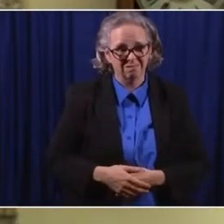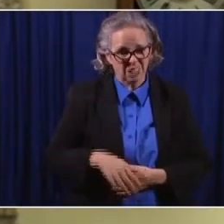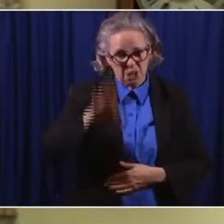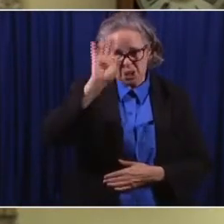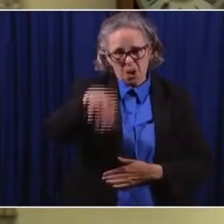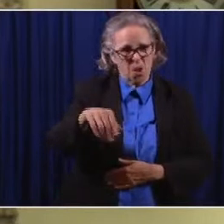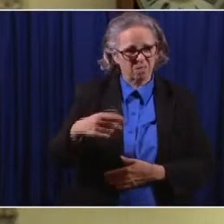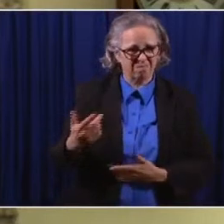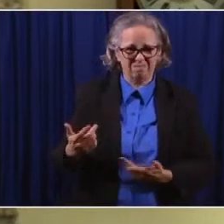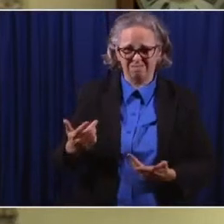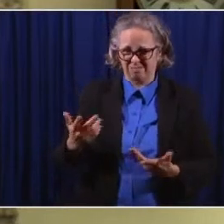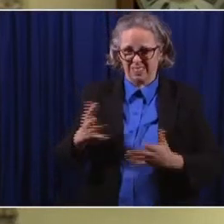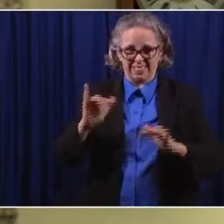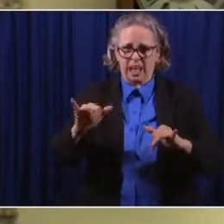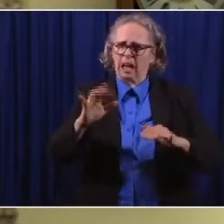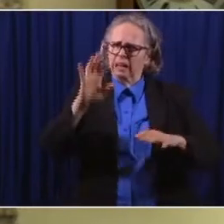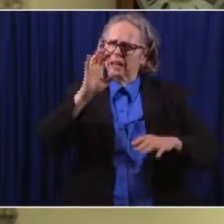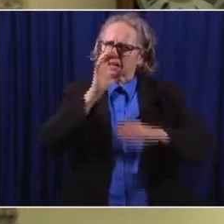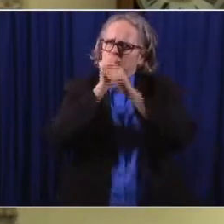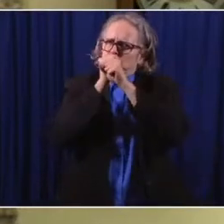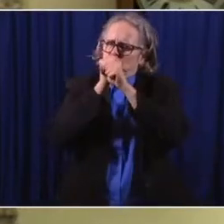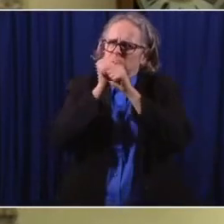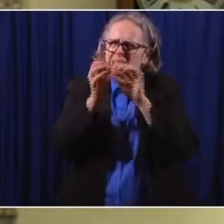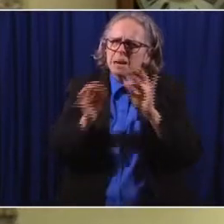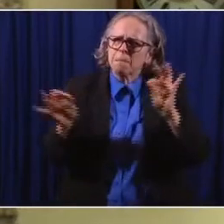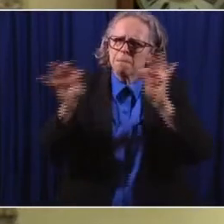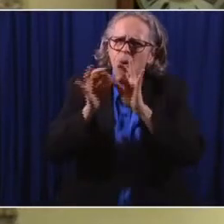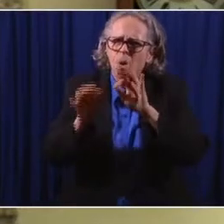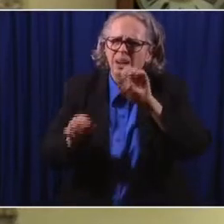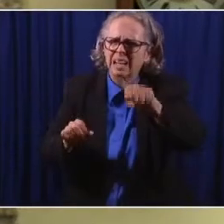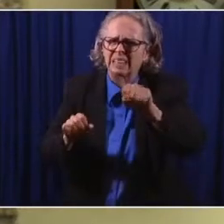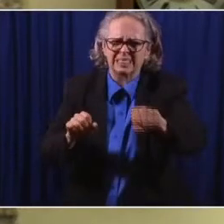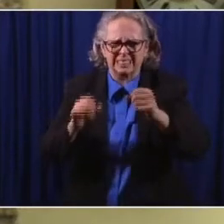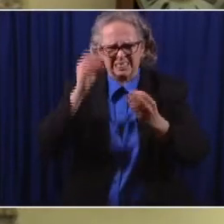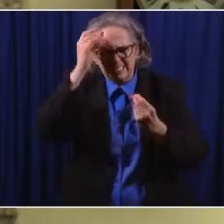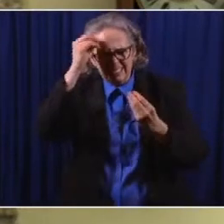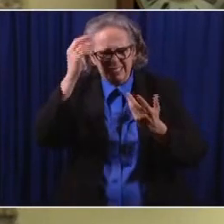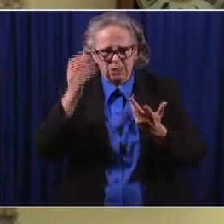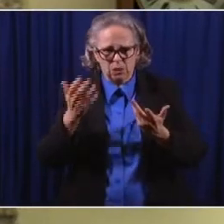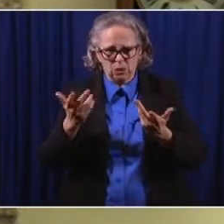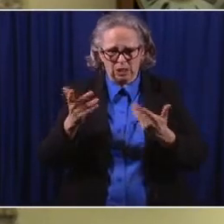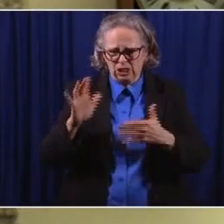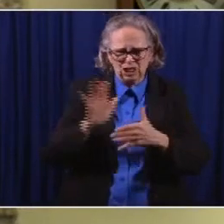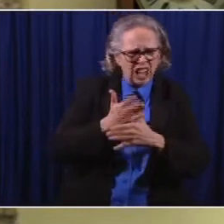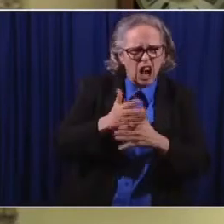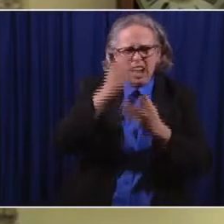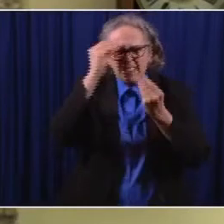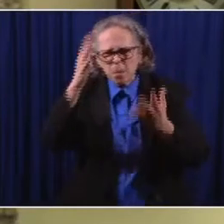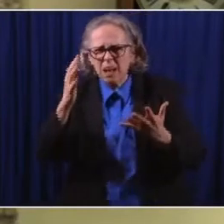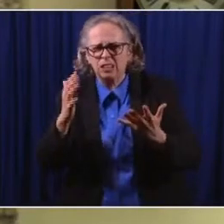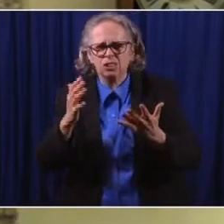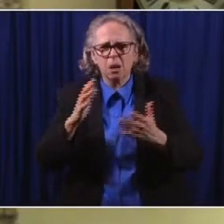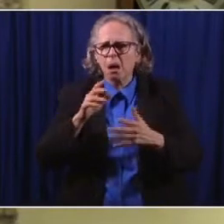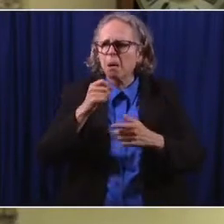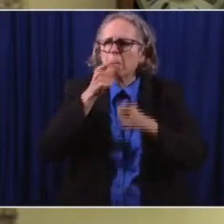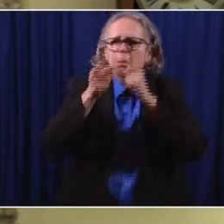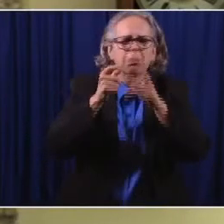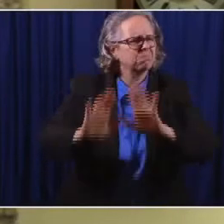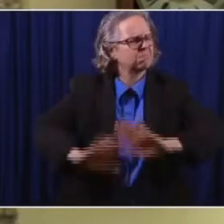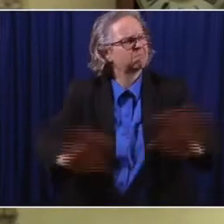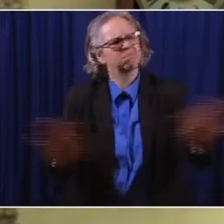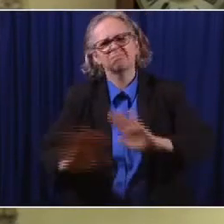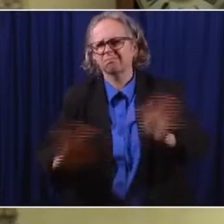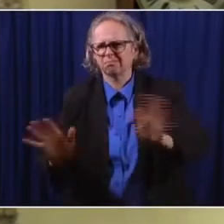released in our efforts to provide information to Ohioans, but that information is releasing as much as we can is